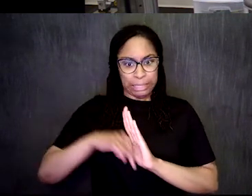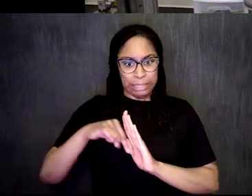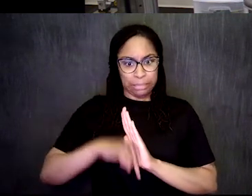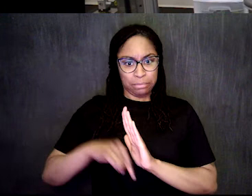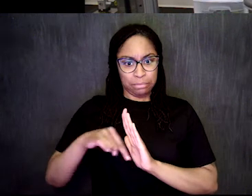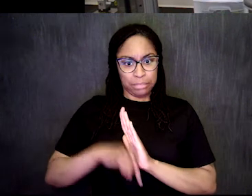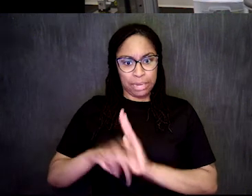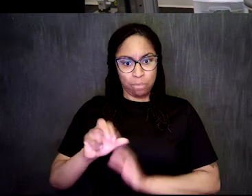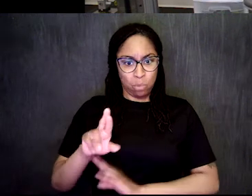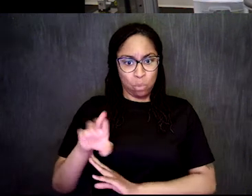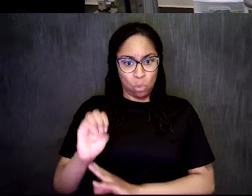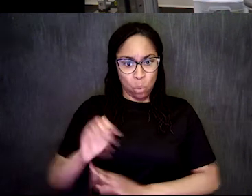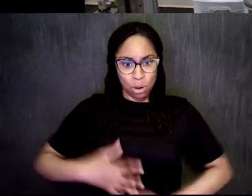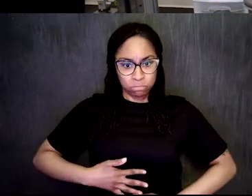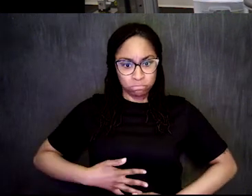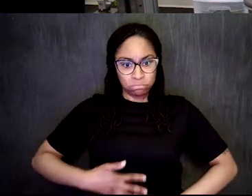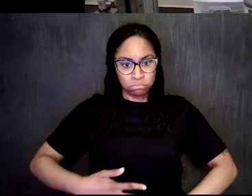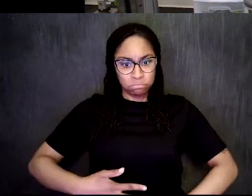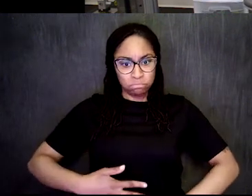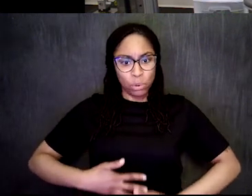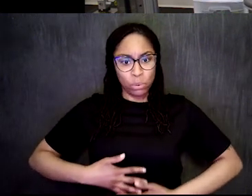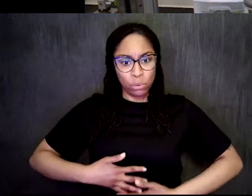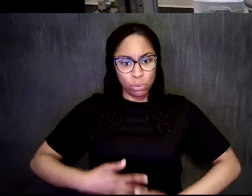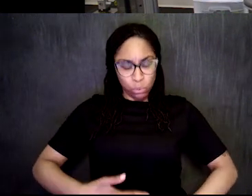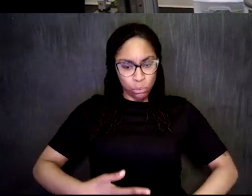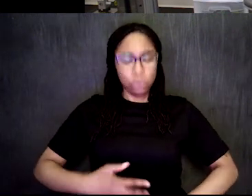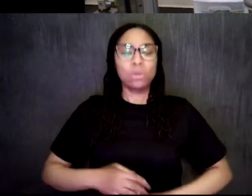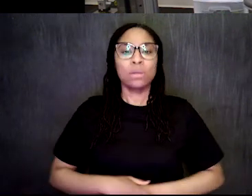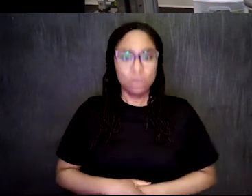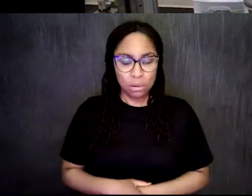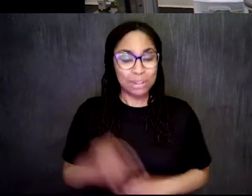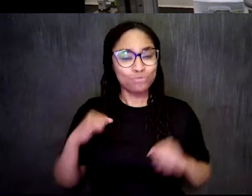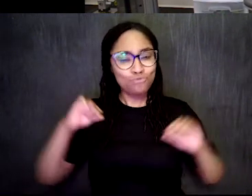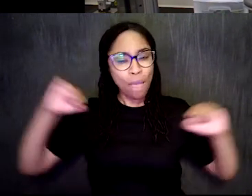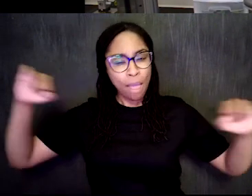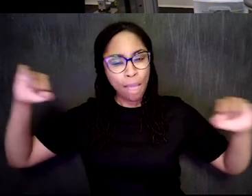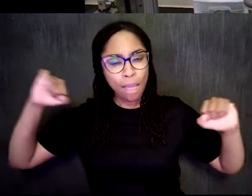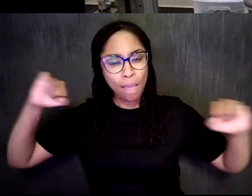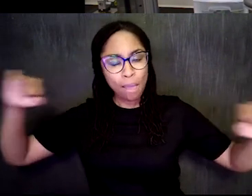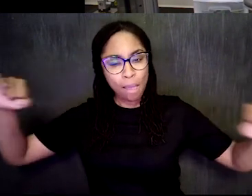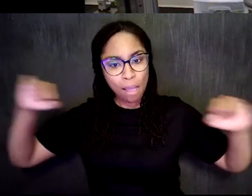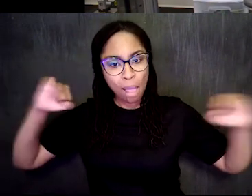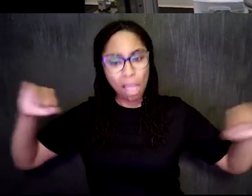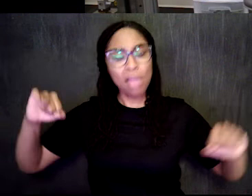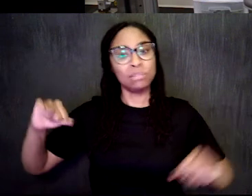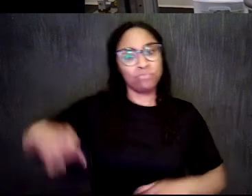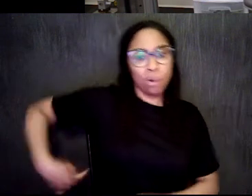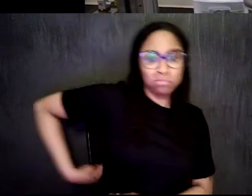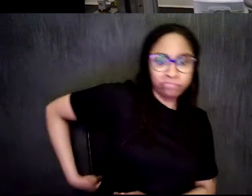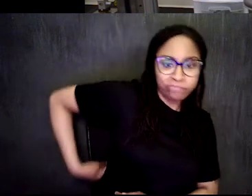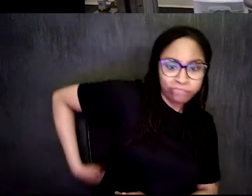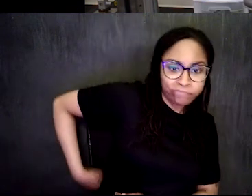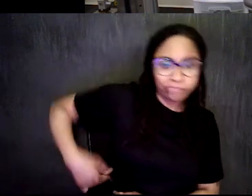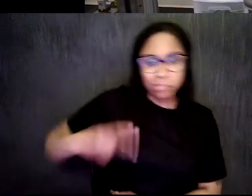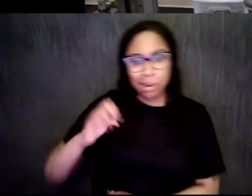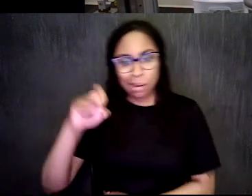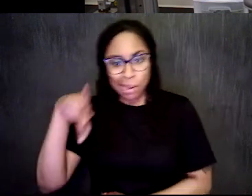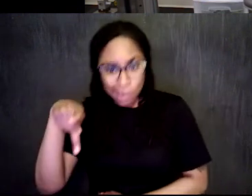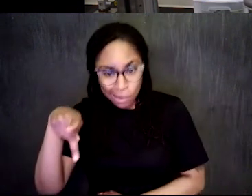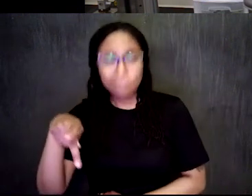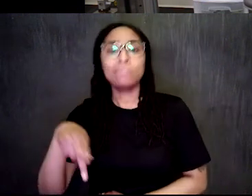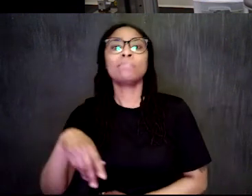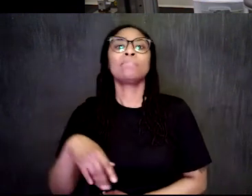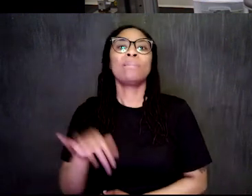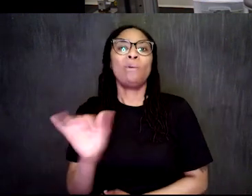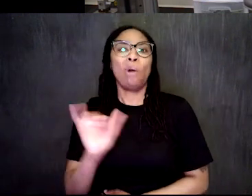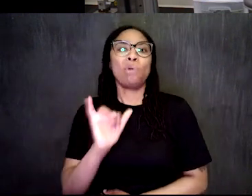your deep core musculature. So a lot of that comes from the diaphragmatic breathing. We're going to do some stretching for your lower back and